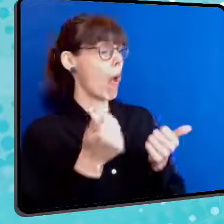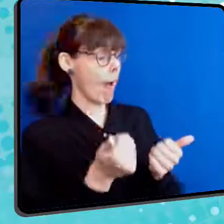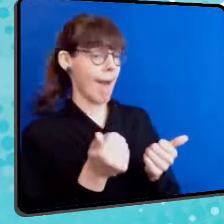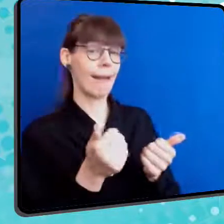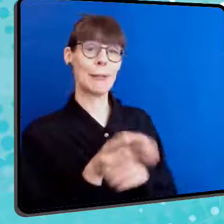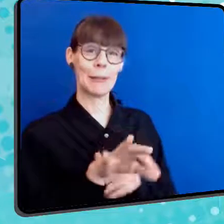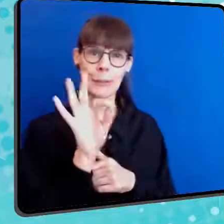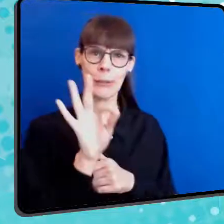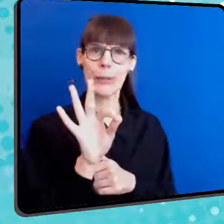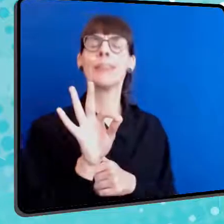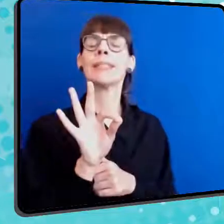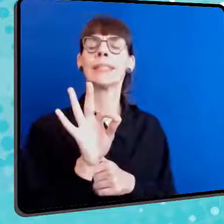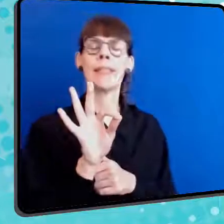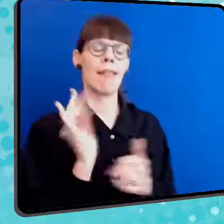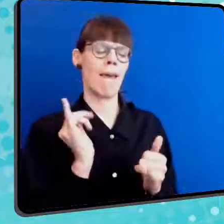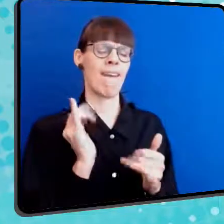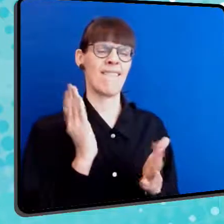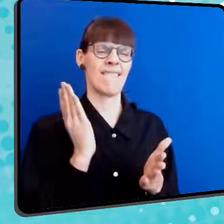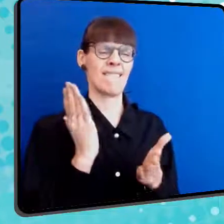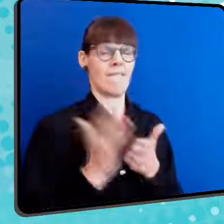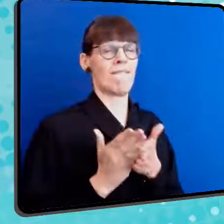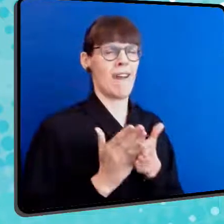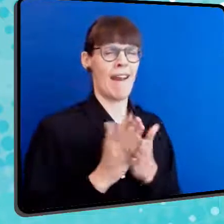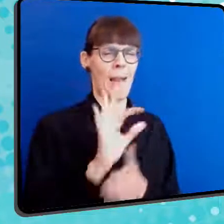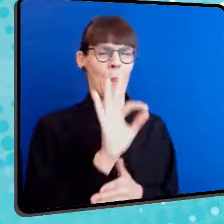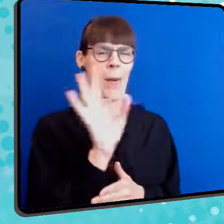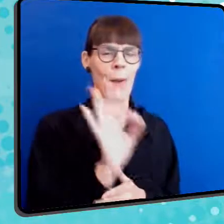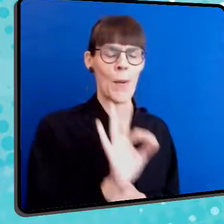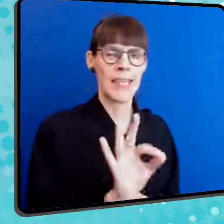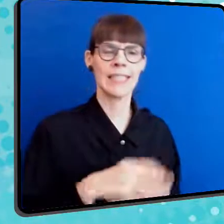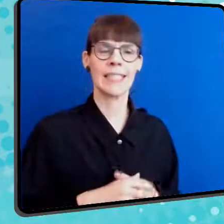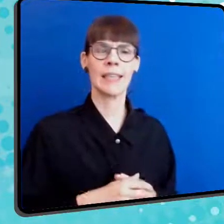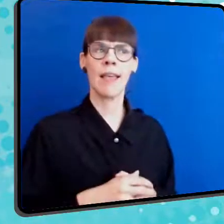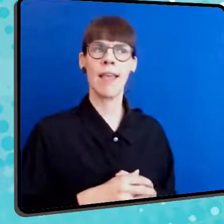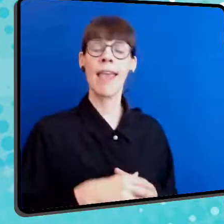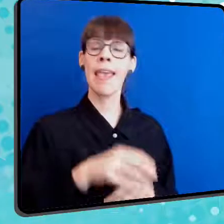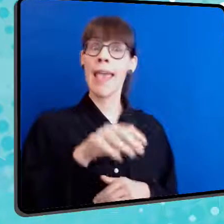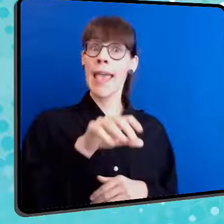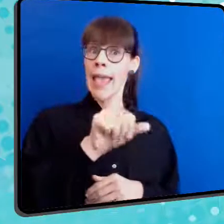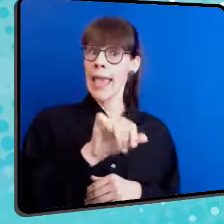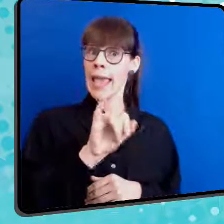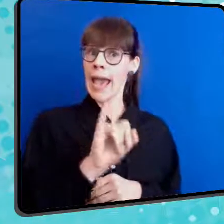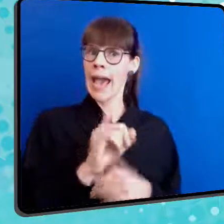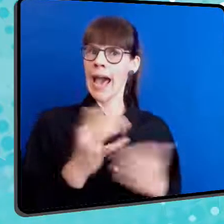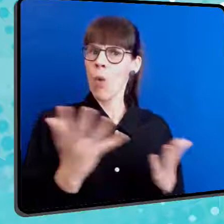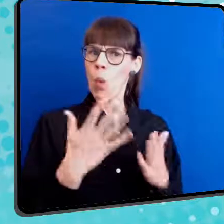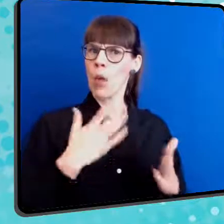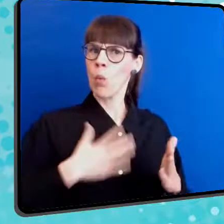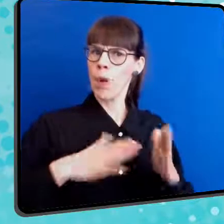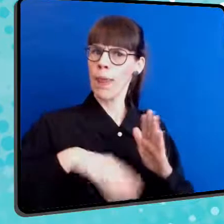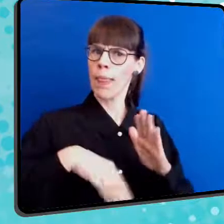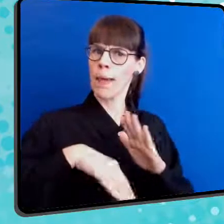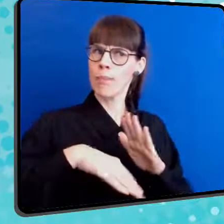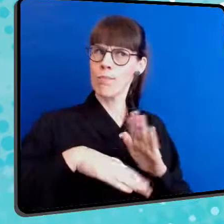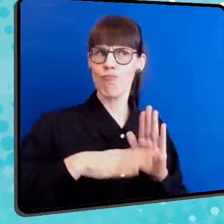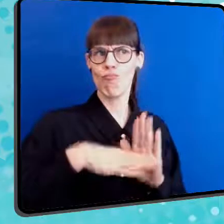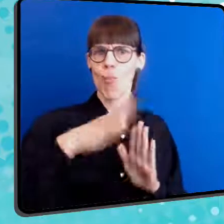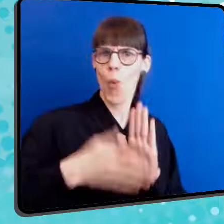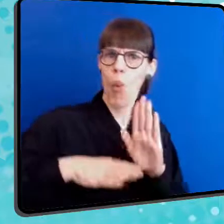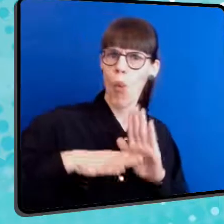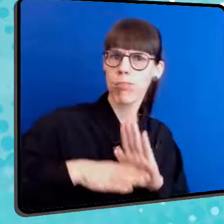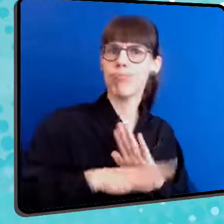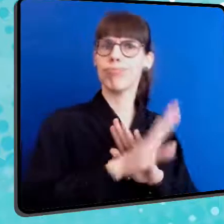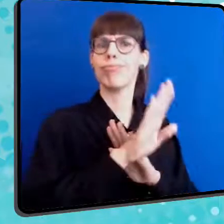What area of AI is on your list to skill up on next? I am really interested